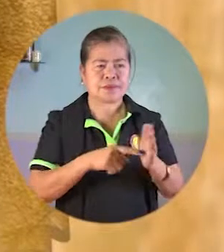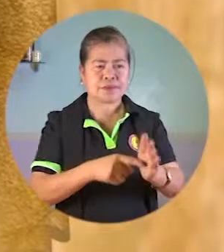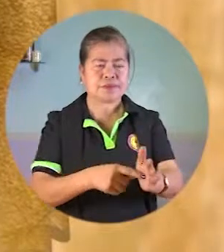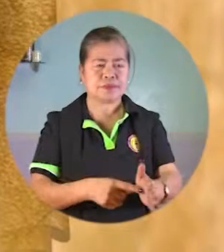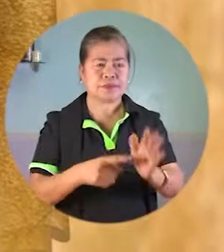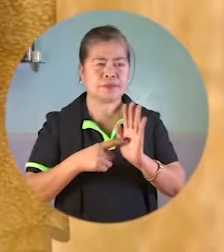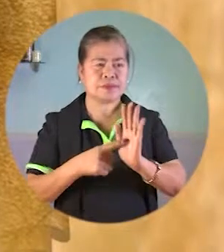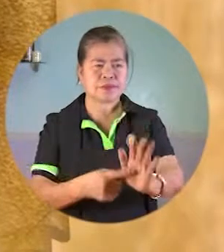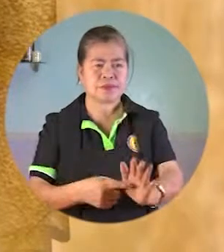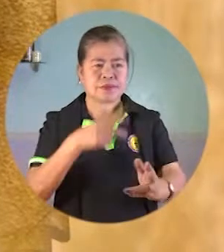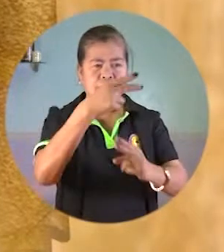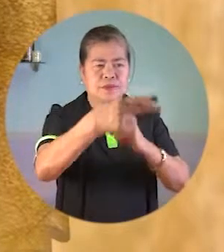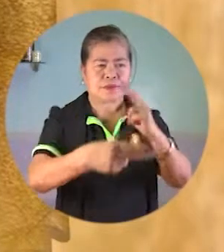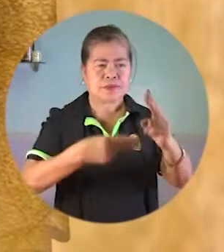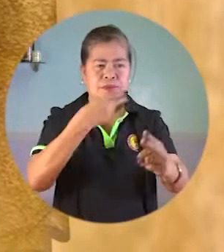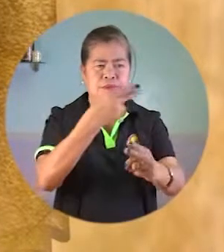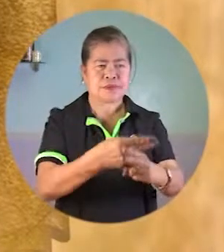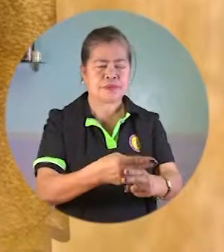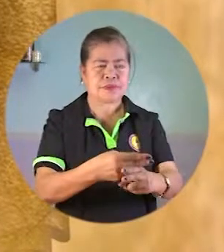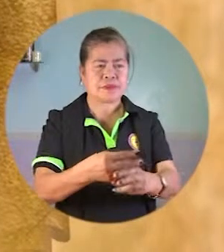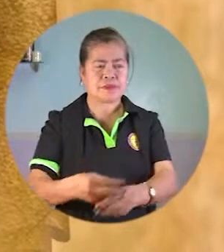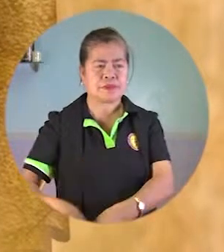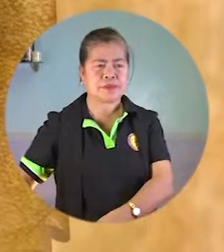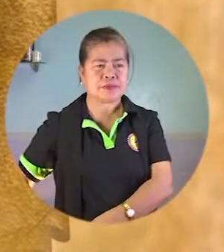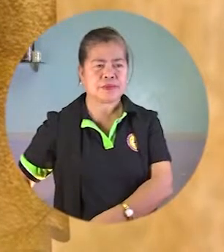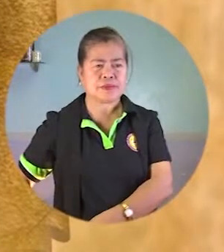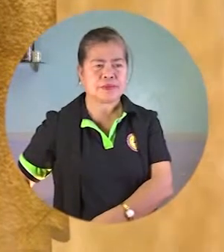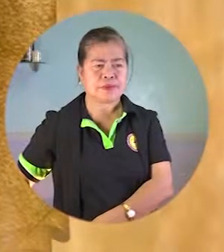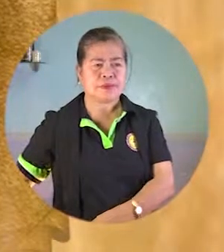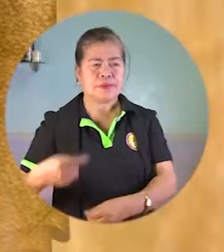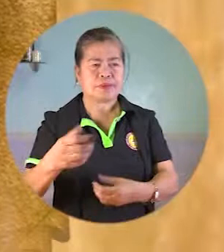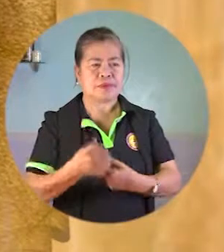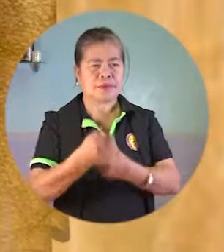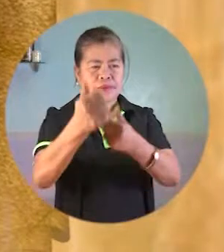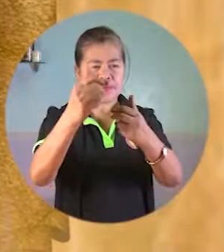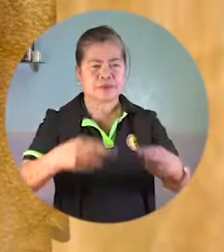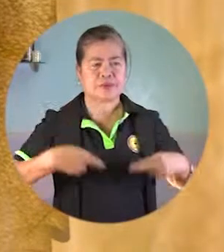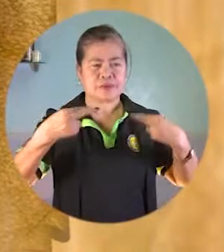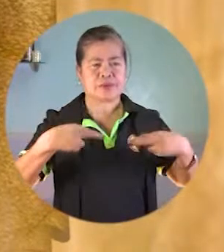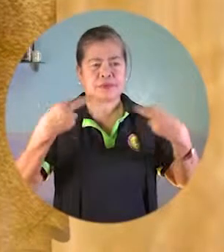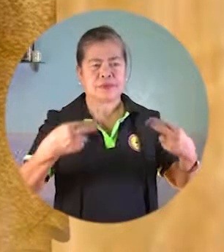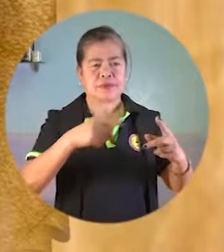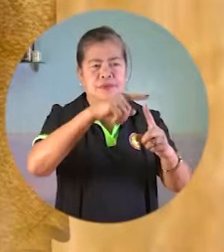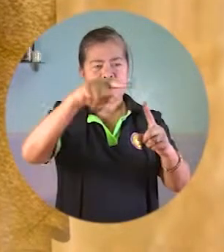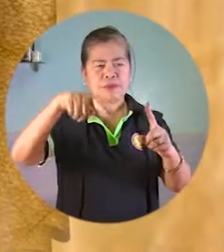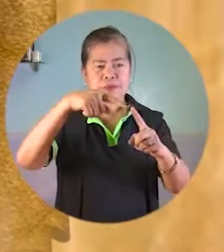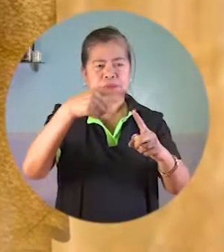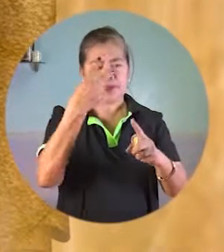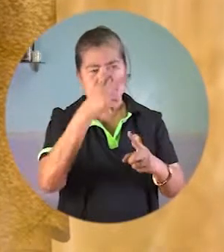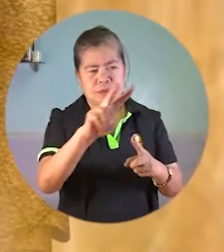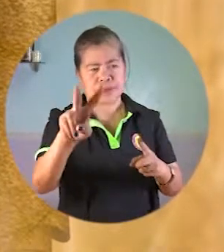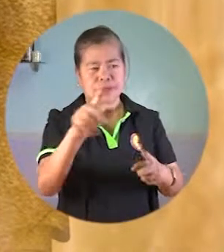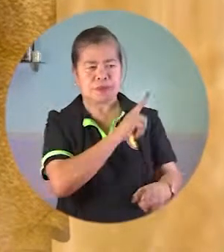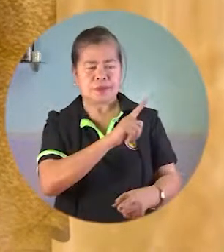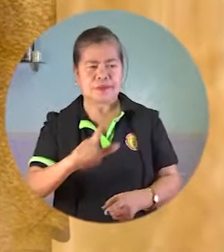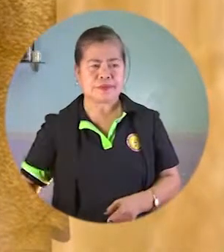this, he showed them his hands and his side. The disciples rejoiced